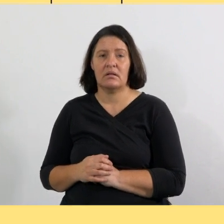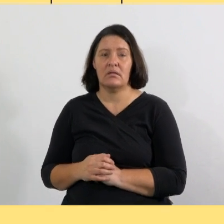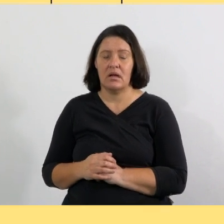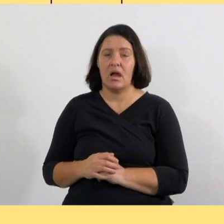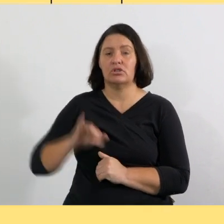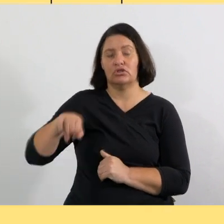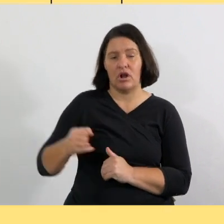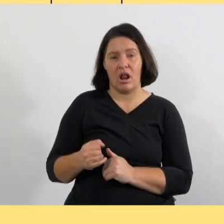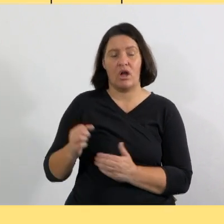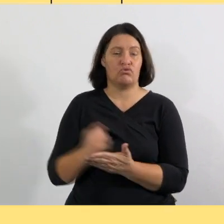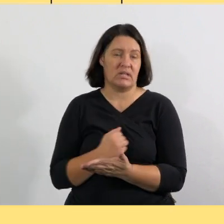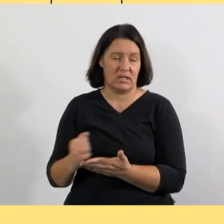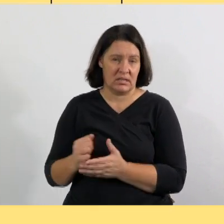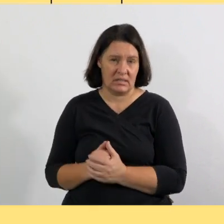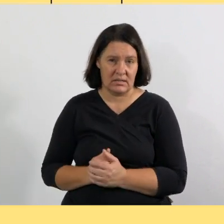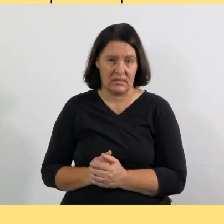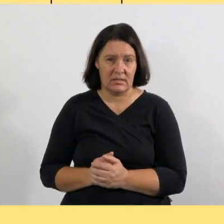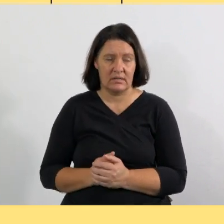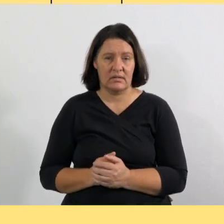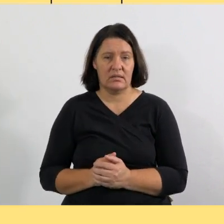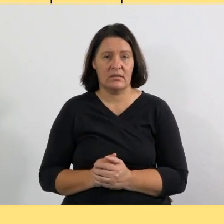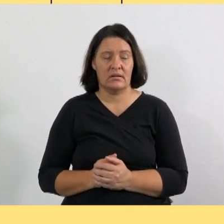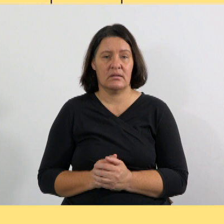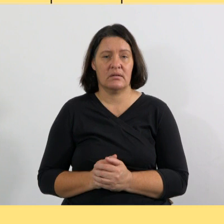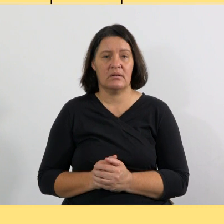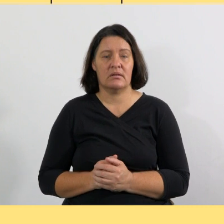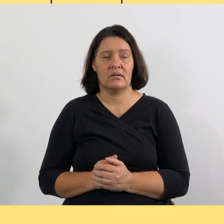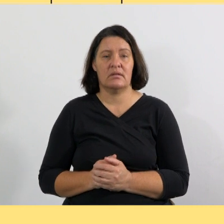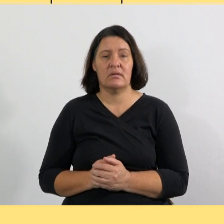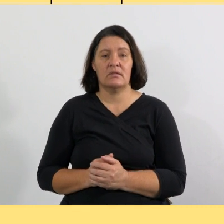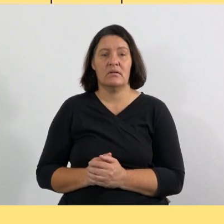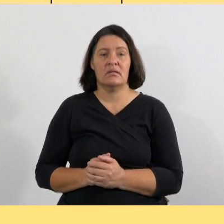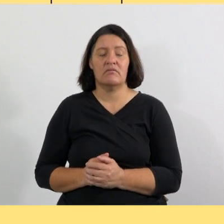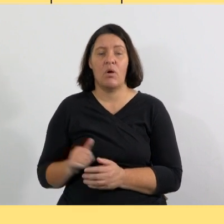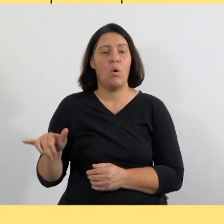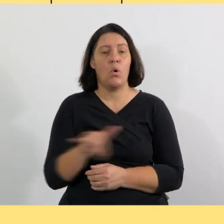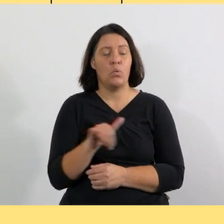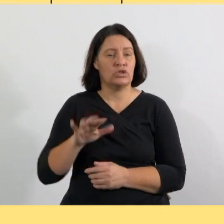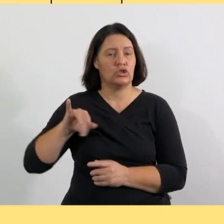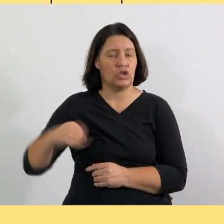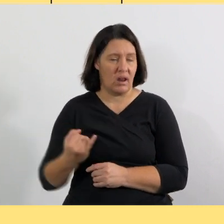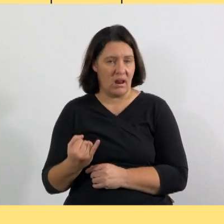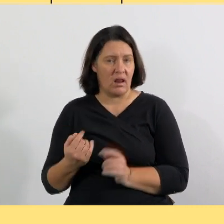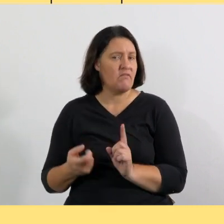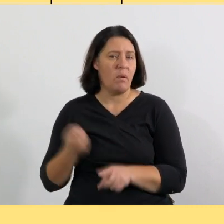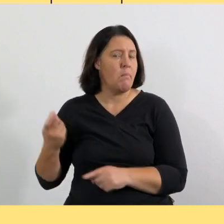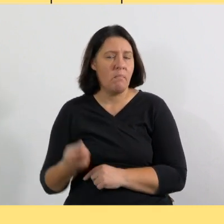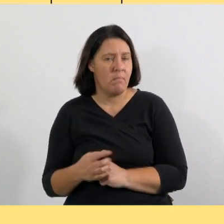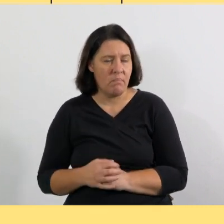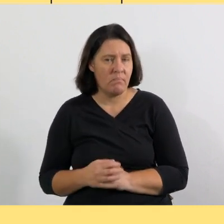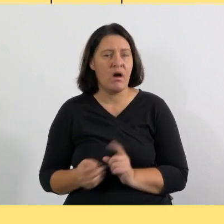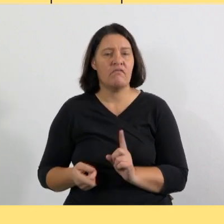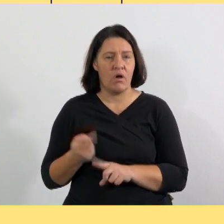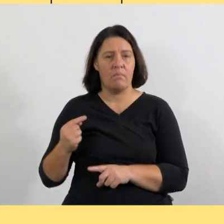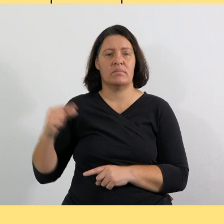journal credits. So here I have my journal credits. And from which journal is it coming